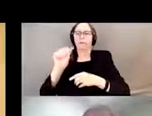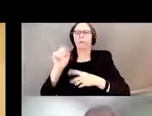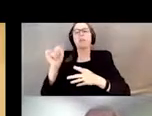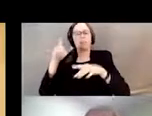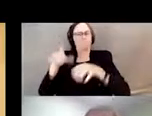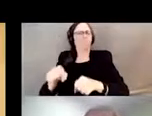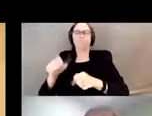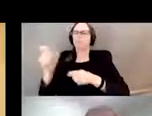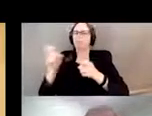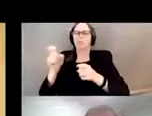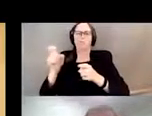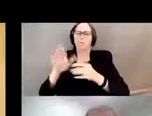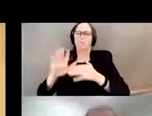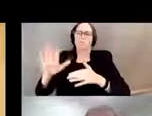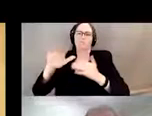of the country.